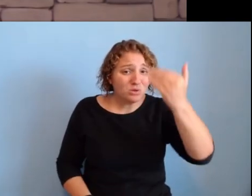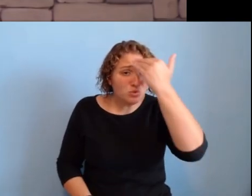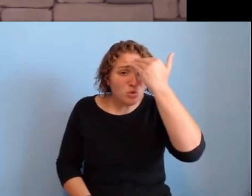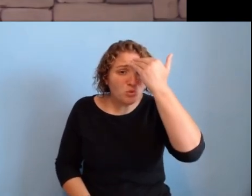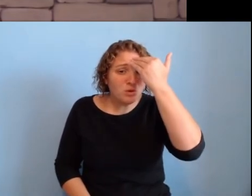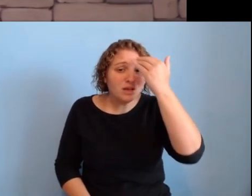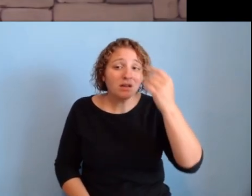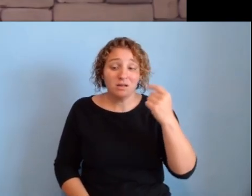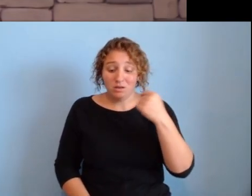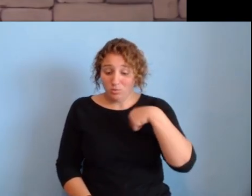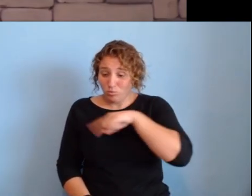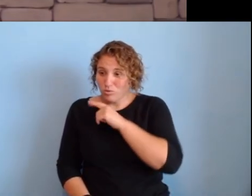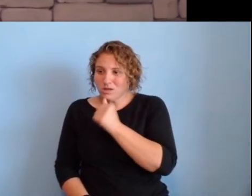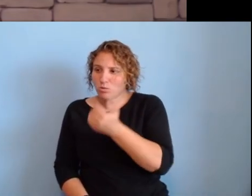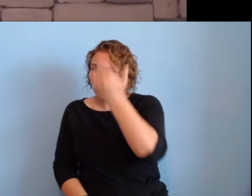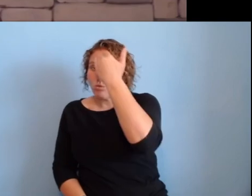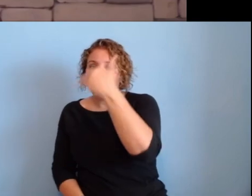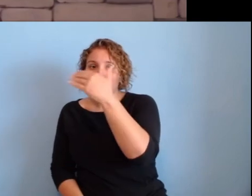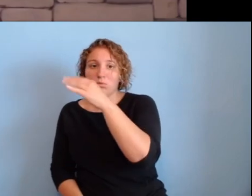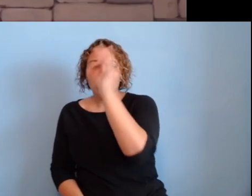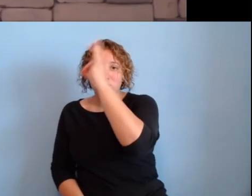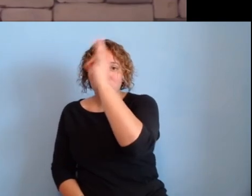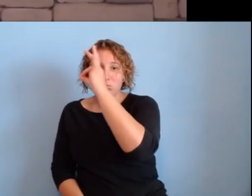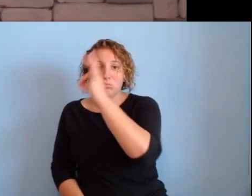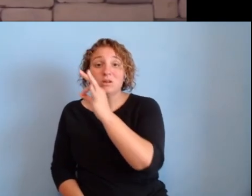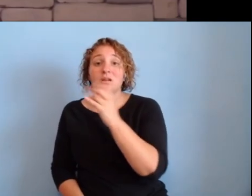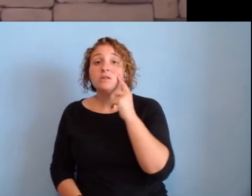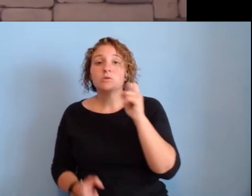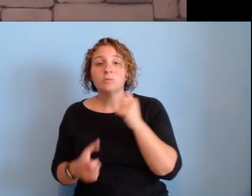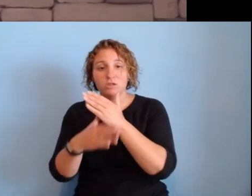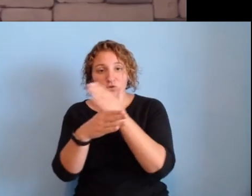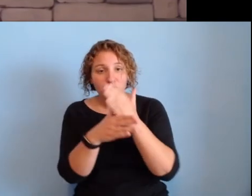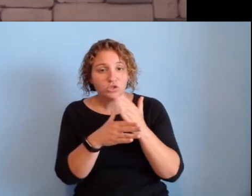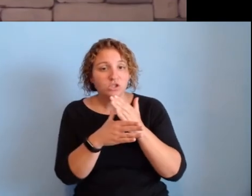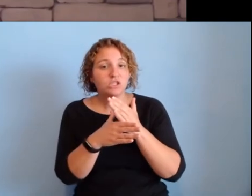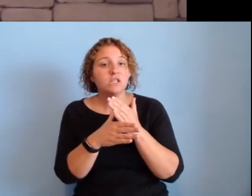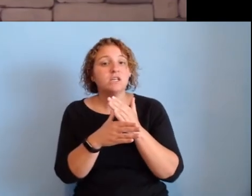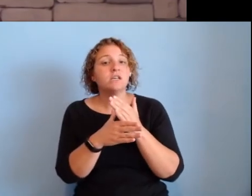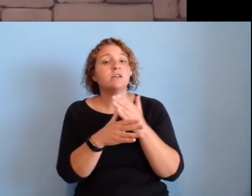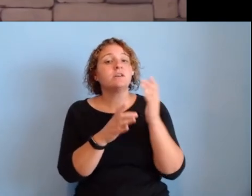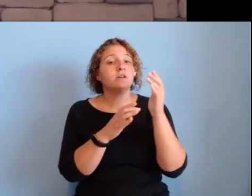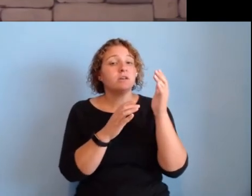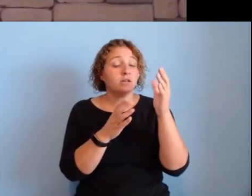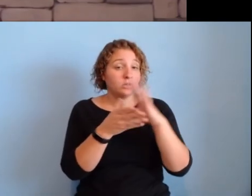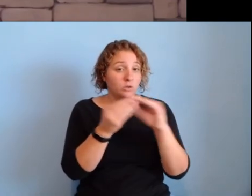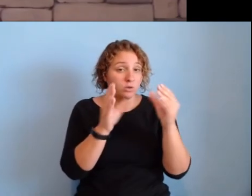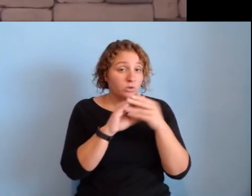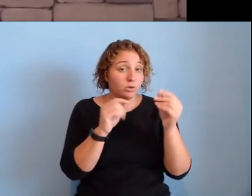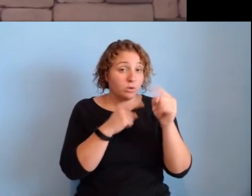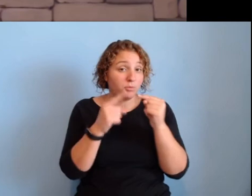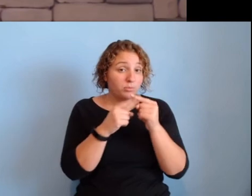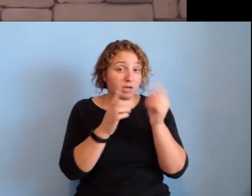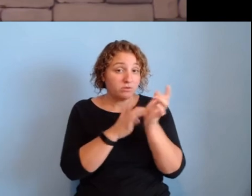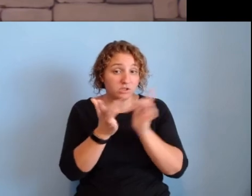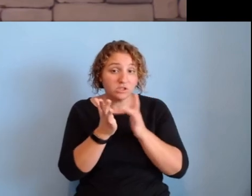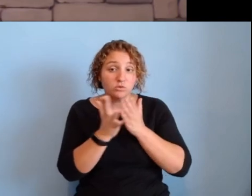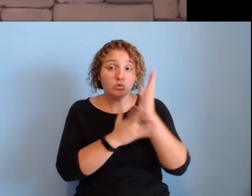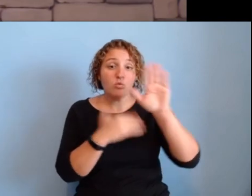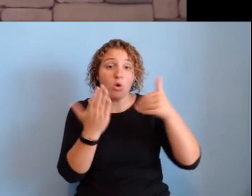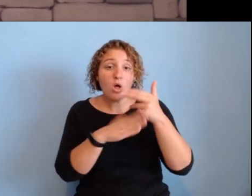which is why Jesus told us to share the gospel to all nations, telling them the things that he's done, baptizing them name of God, the Father, the Son, the Holy Spirit, Matthew 28.